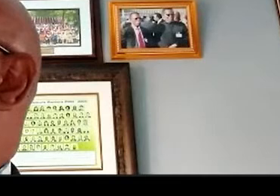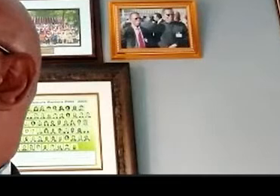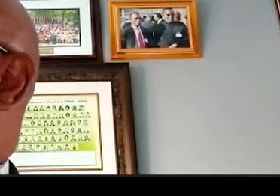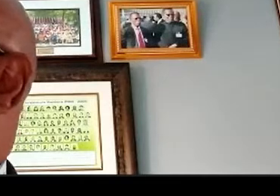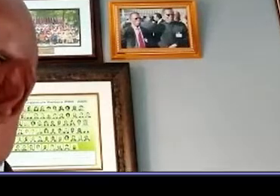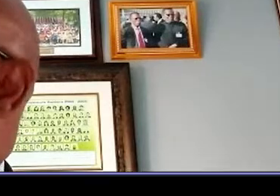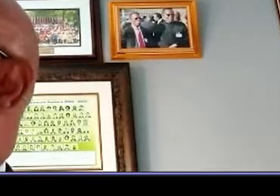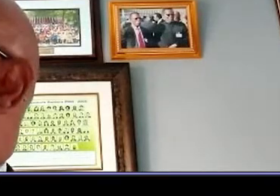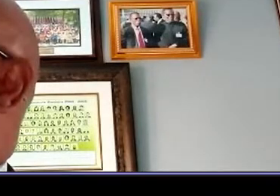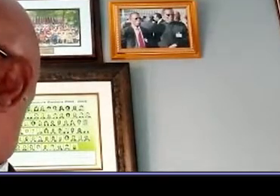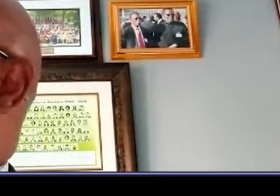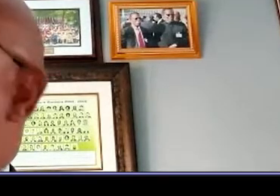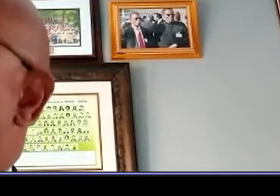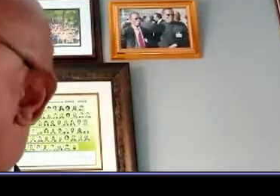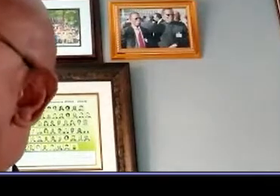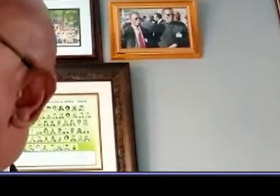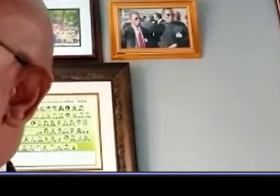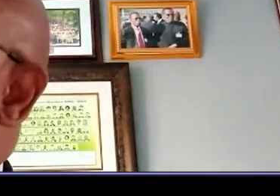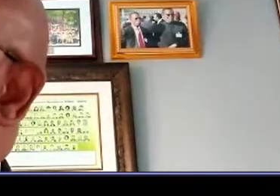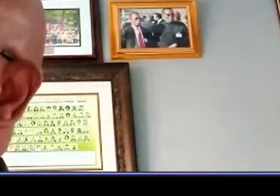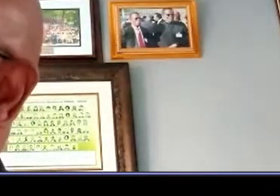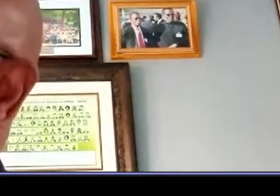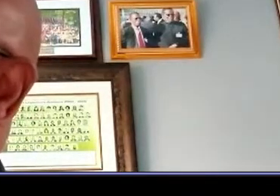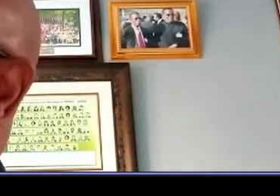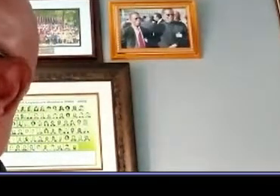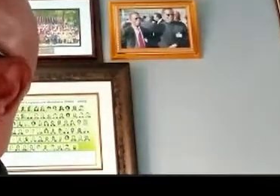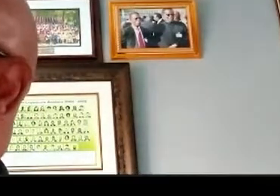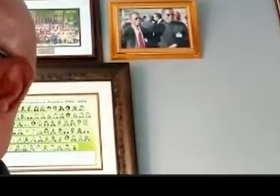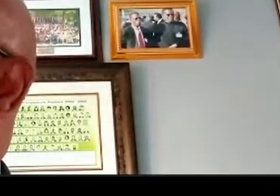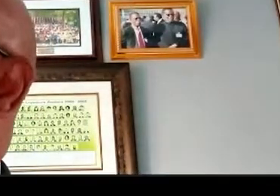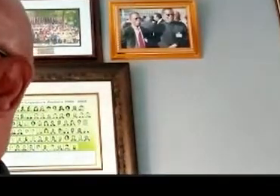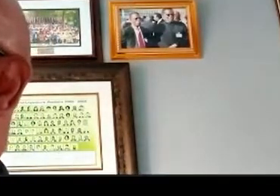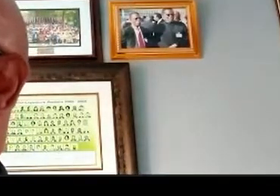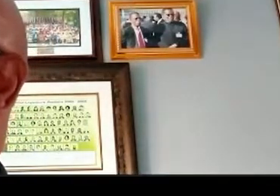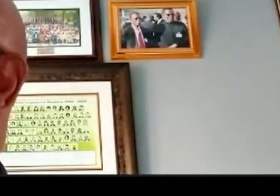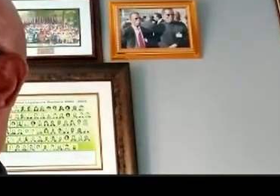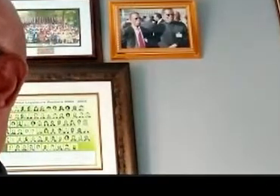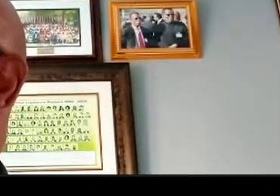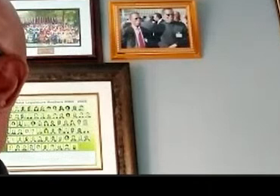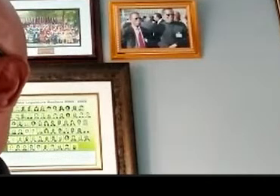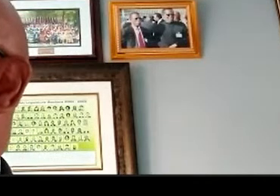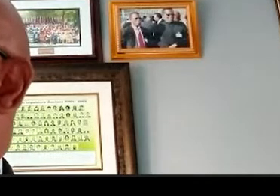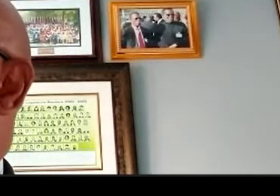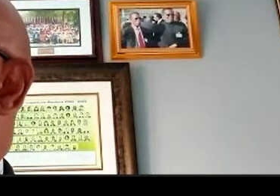settlements, according to 2019 government statistics.